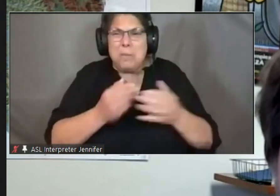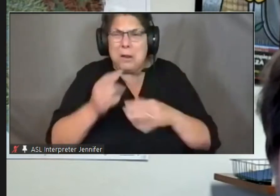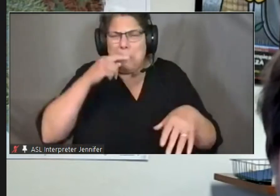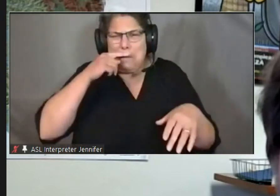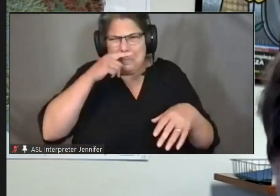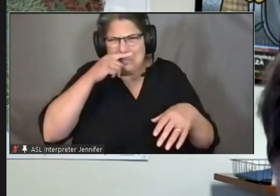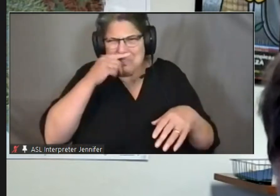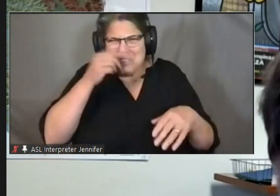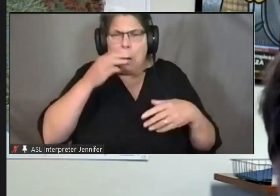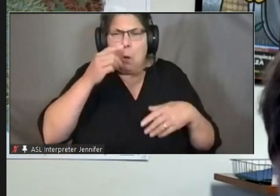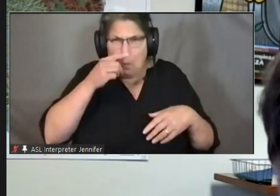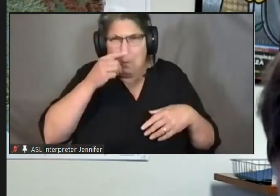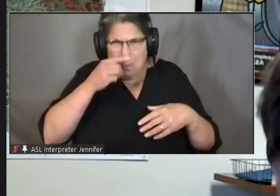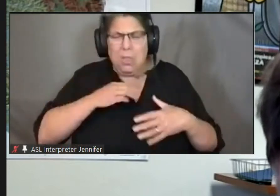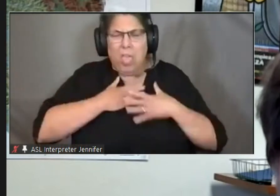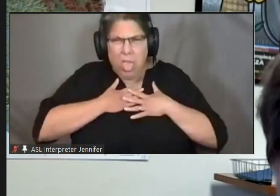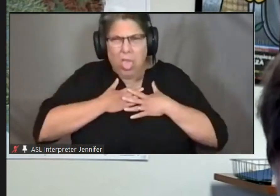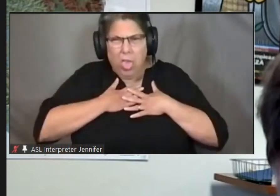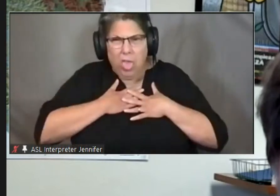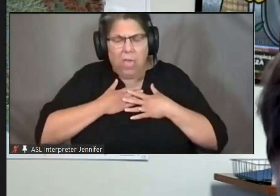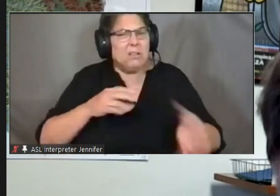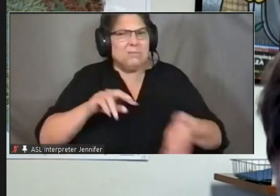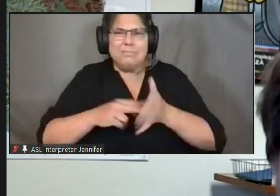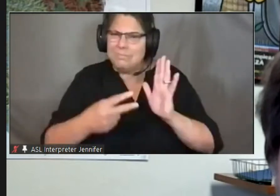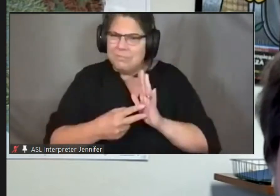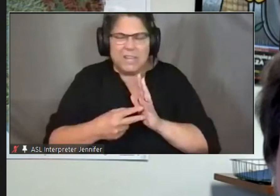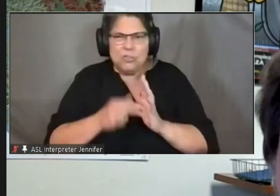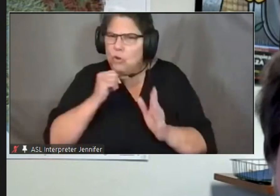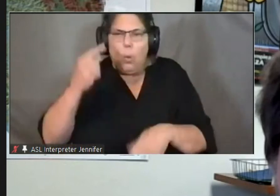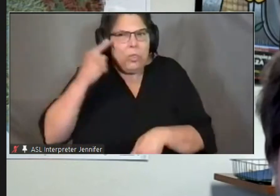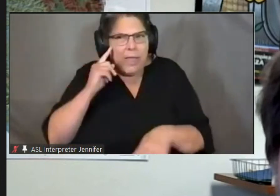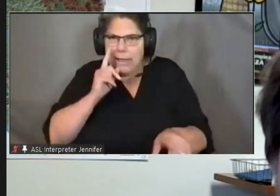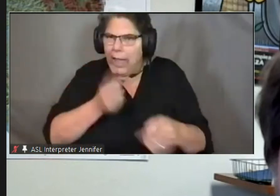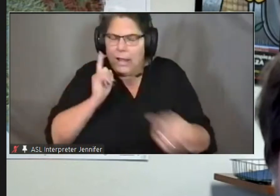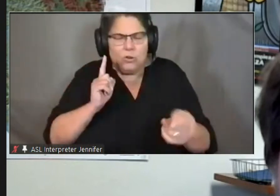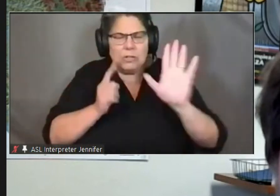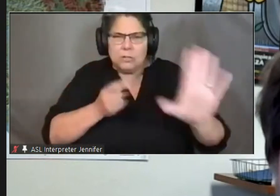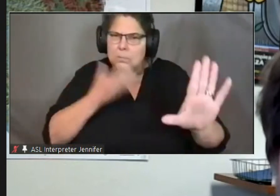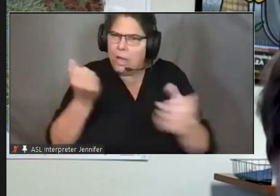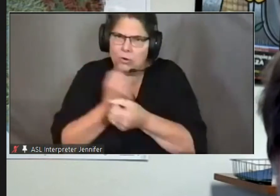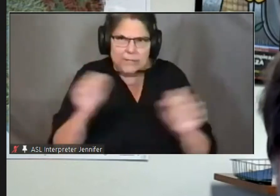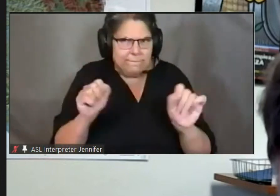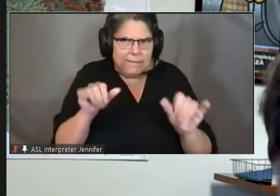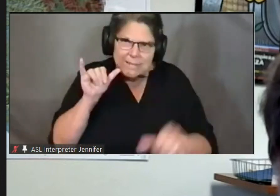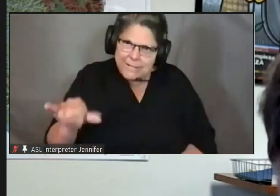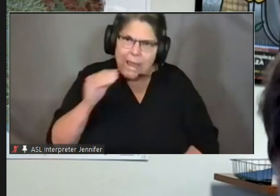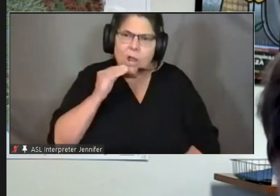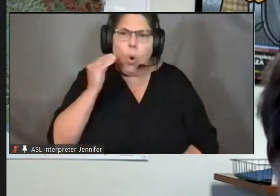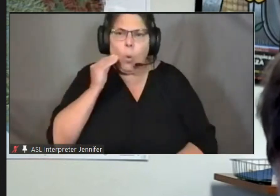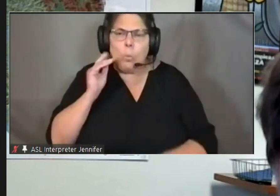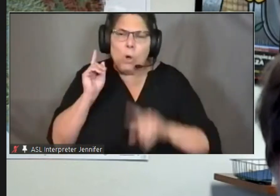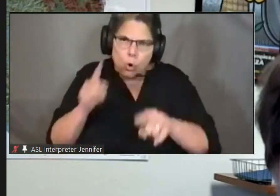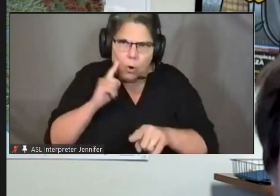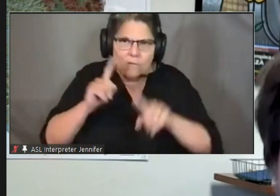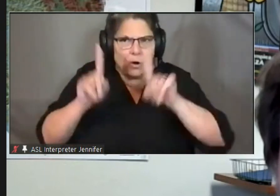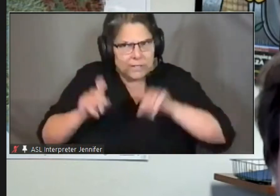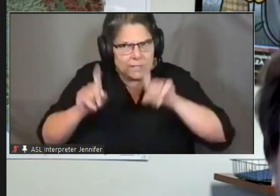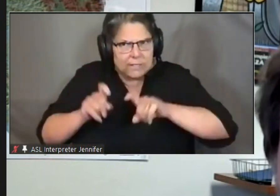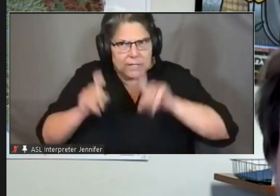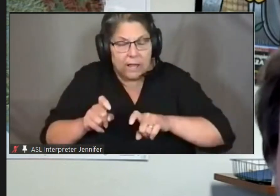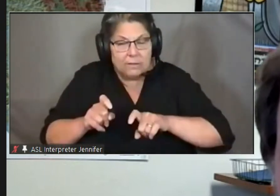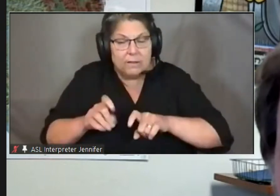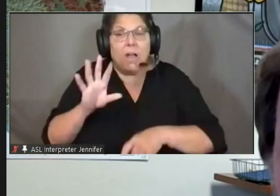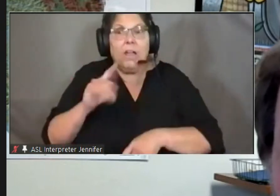COVID. Allergy should not be assumed. Stay home, test, and when you know you don't have